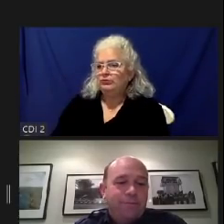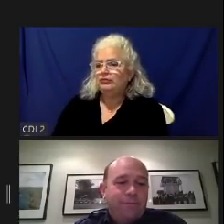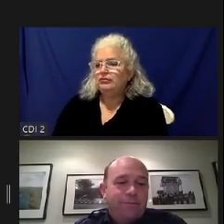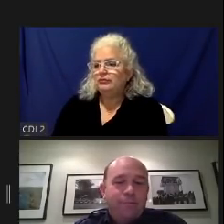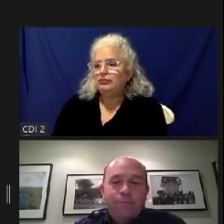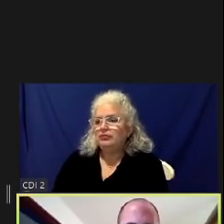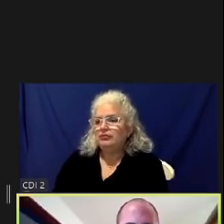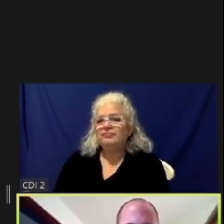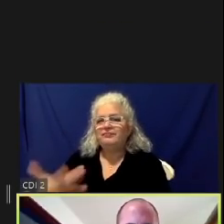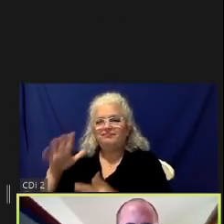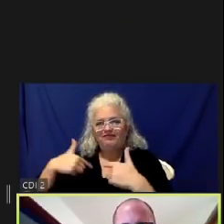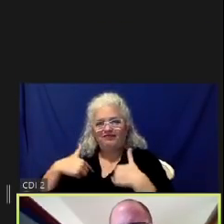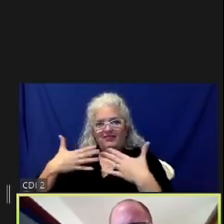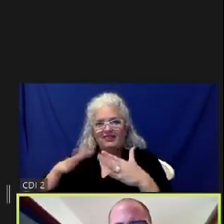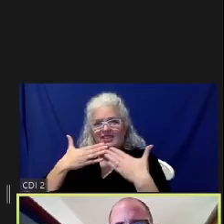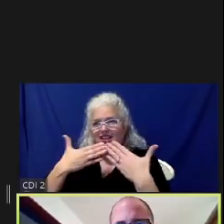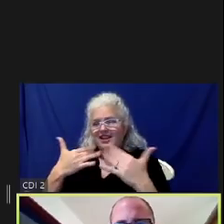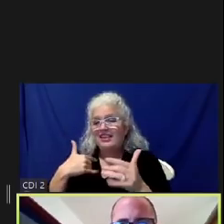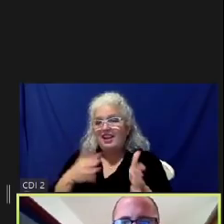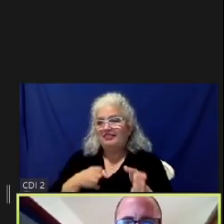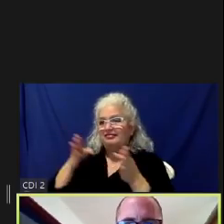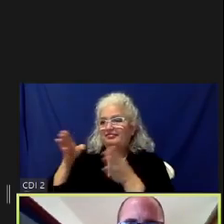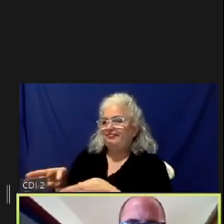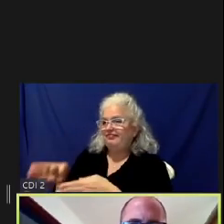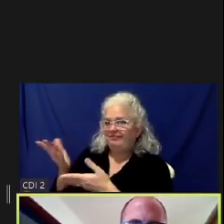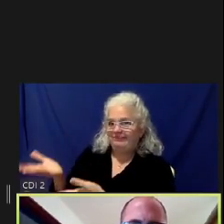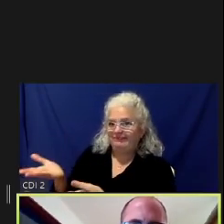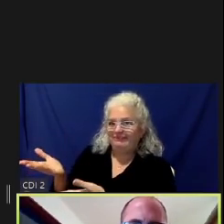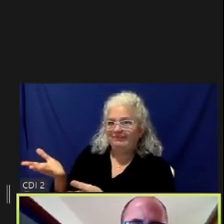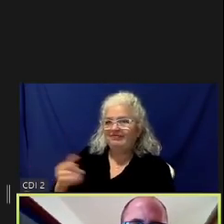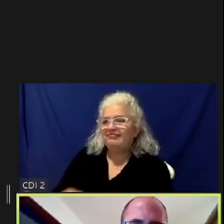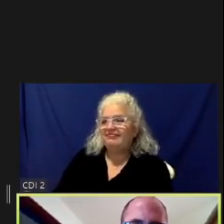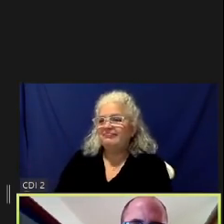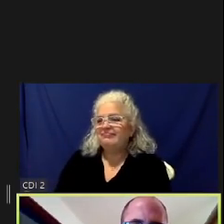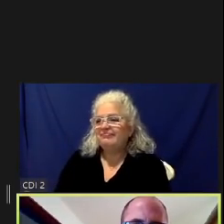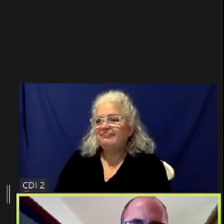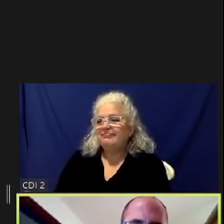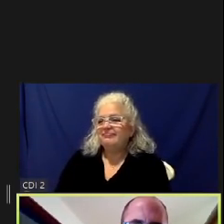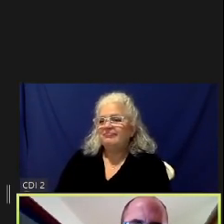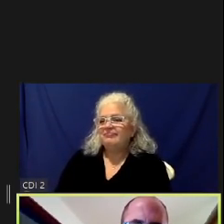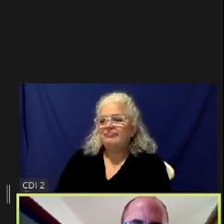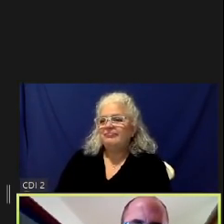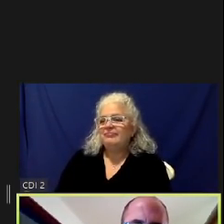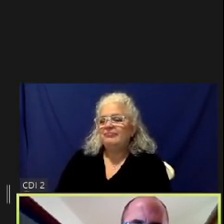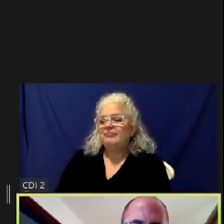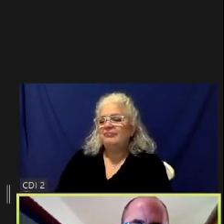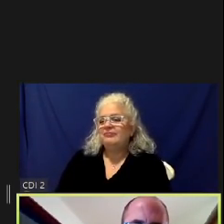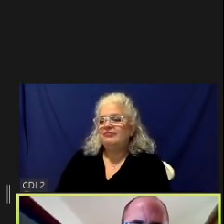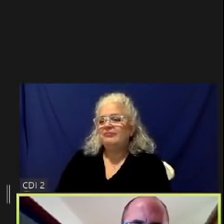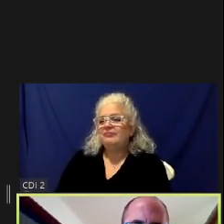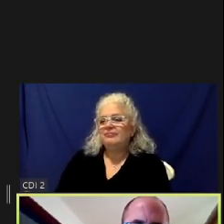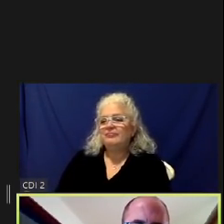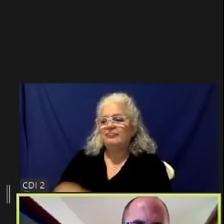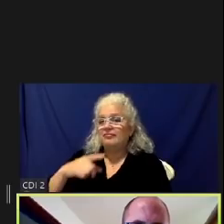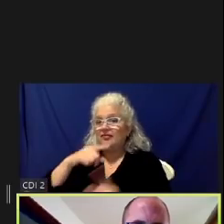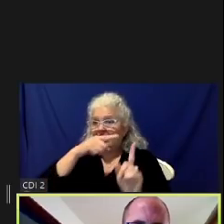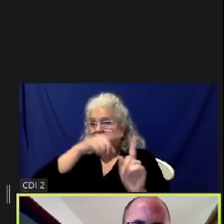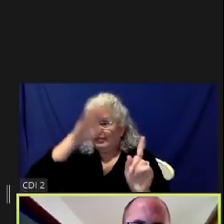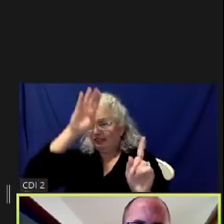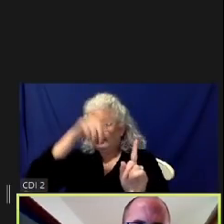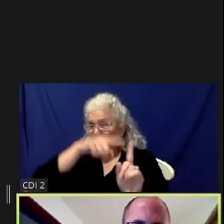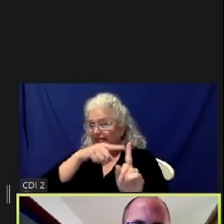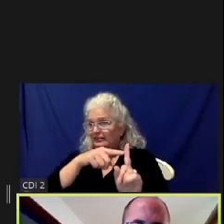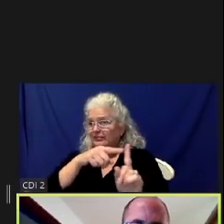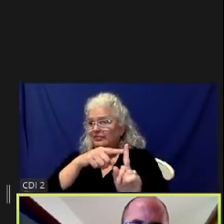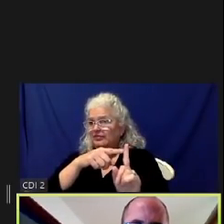Weber. And Chief Weber has actually volunteered over at our Marin Center pod, or